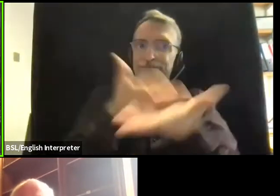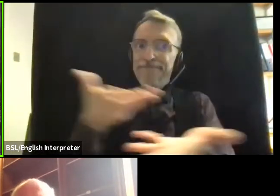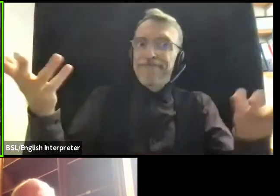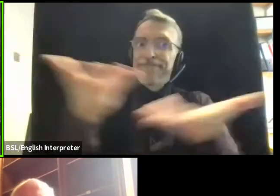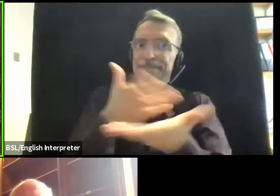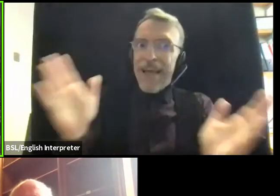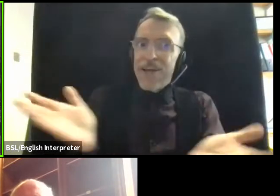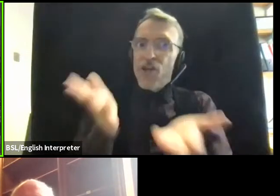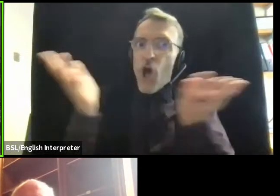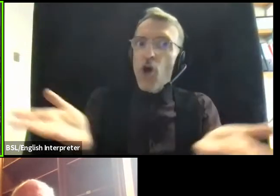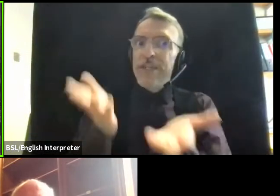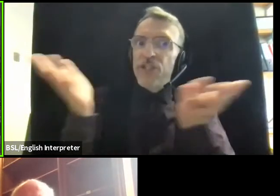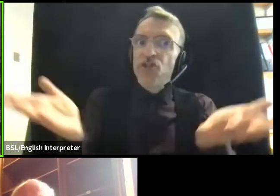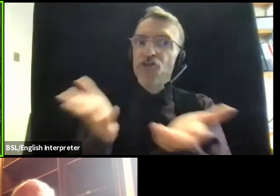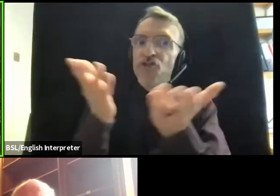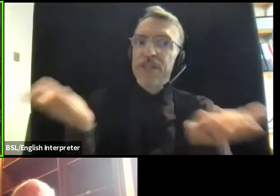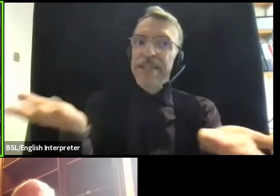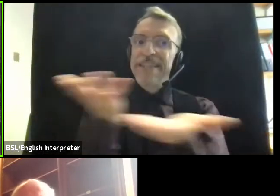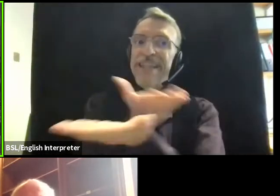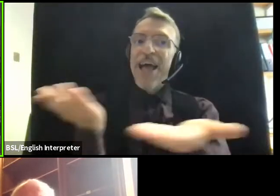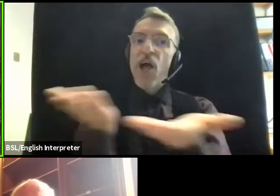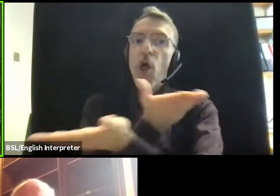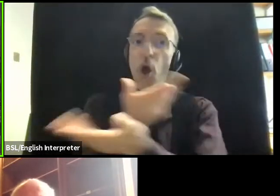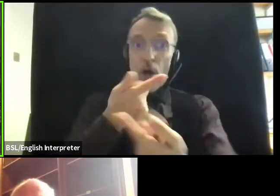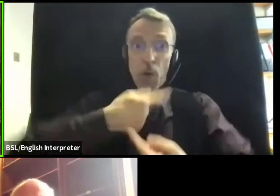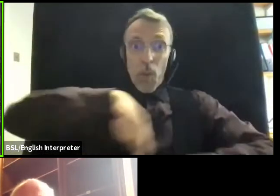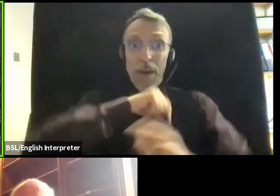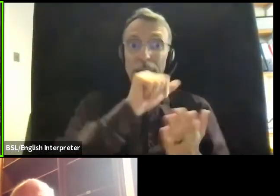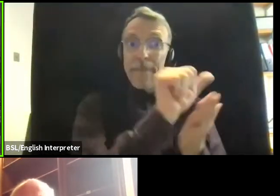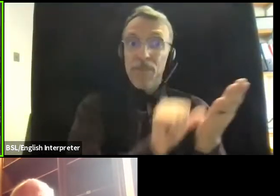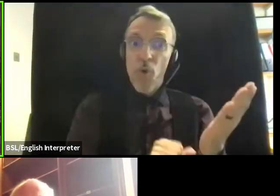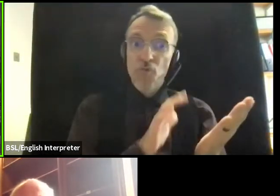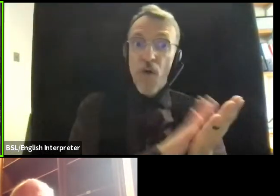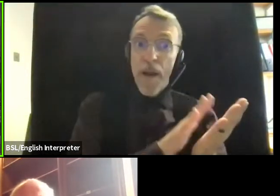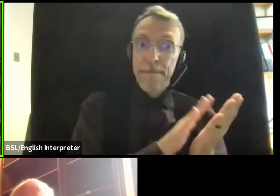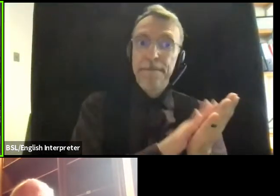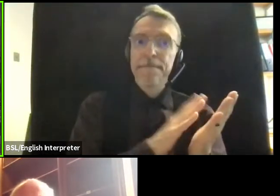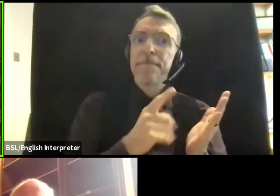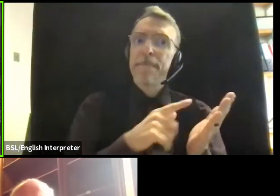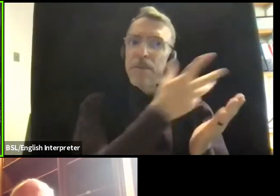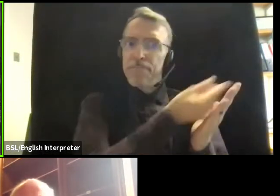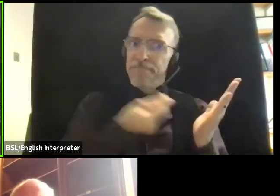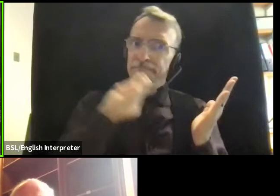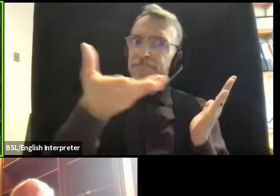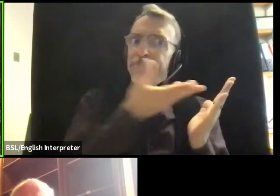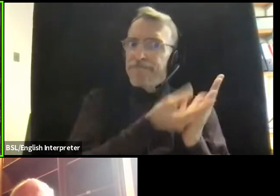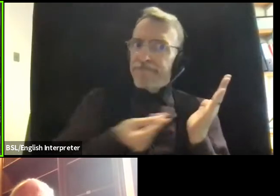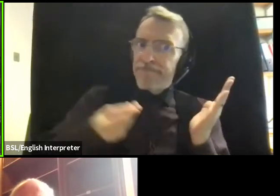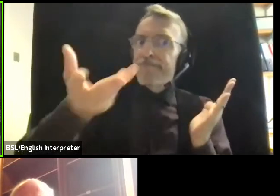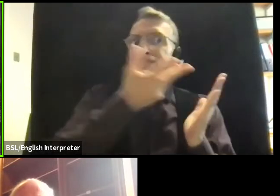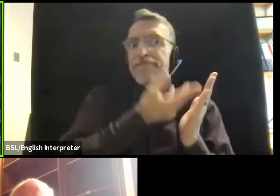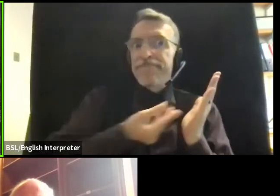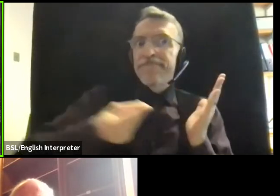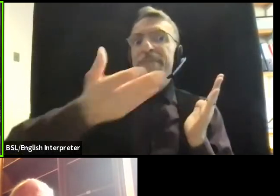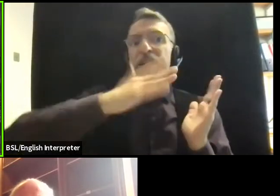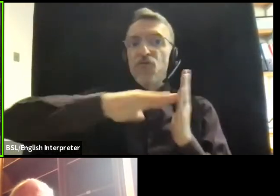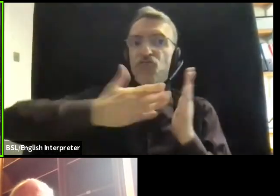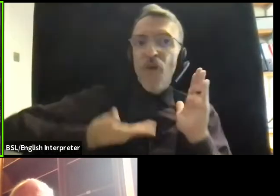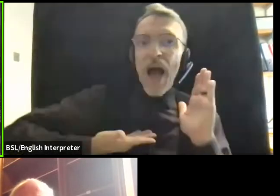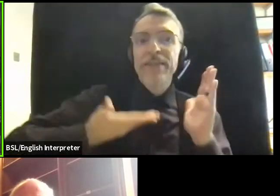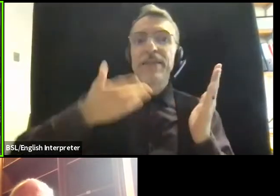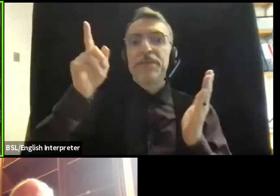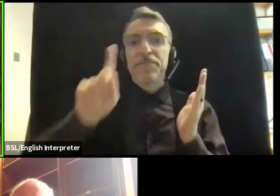Because just like we as a program that has been championing bringing in the rights